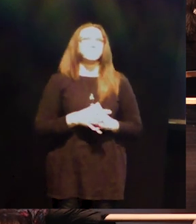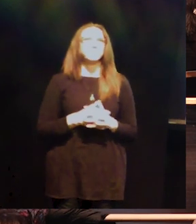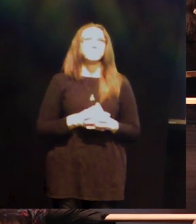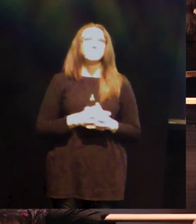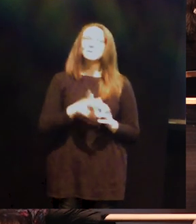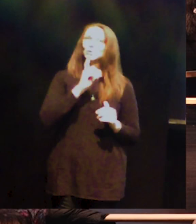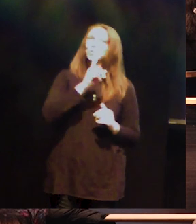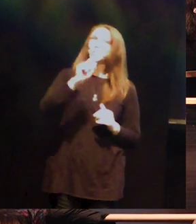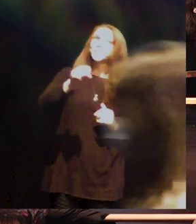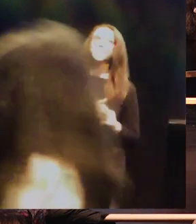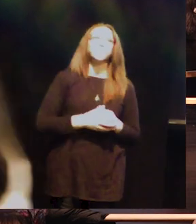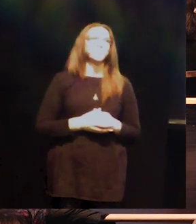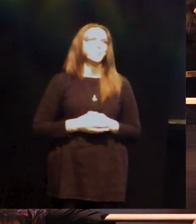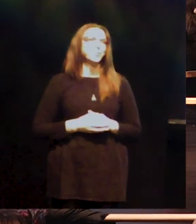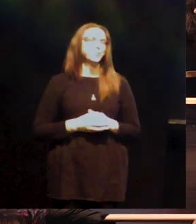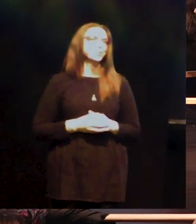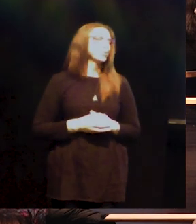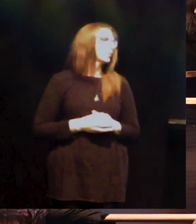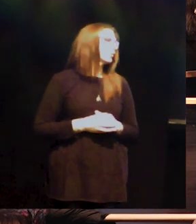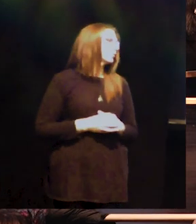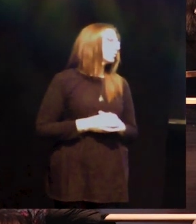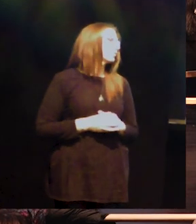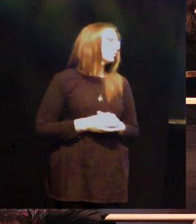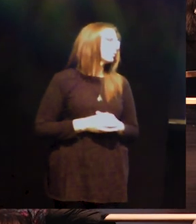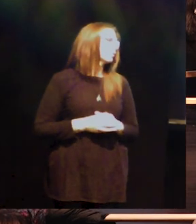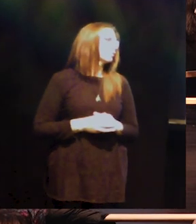I'm thinking about. Sure. It's just, you know,